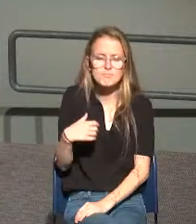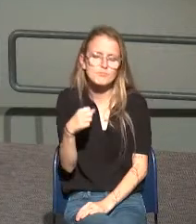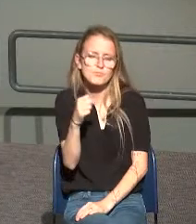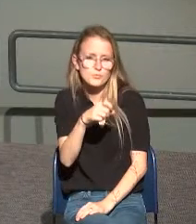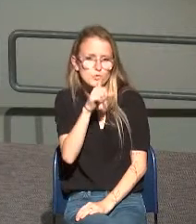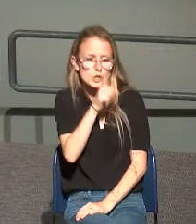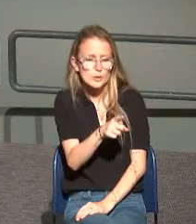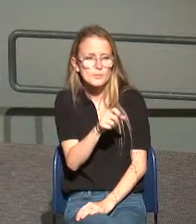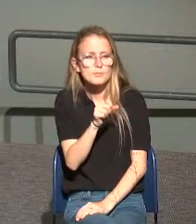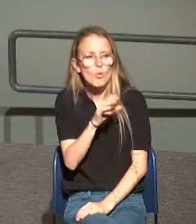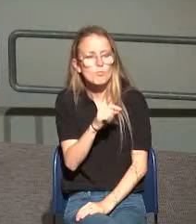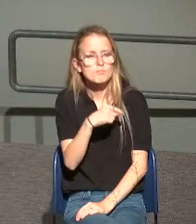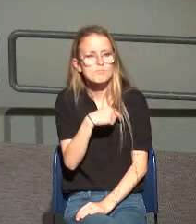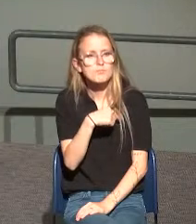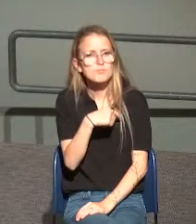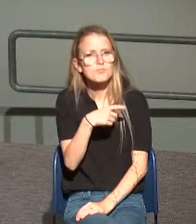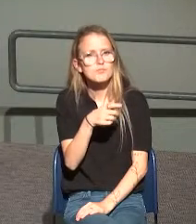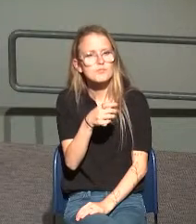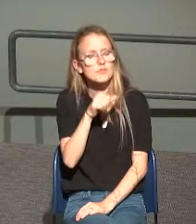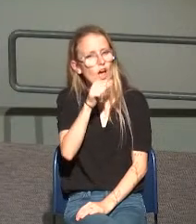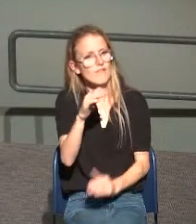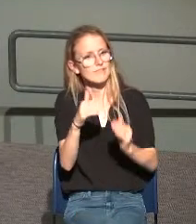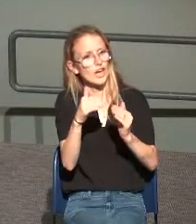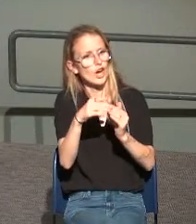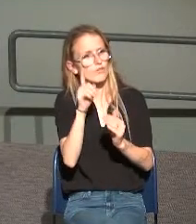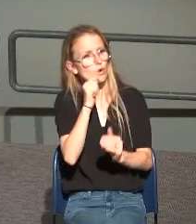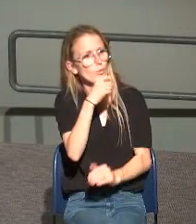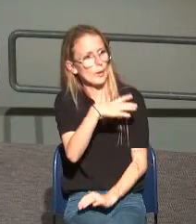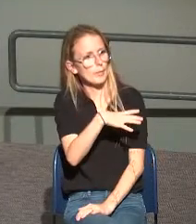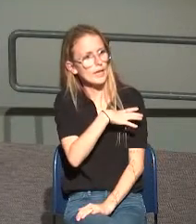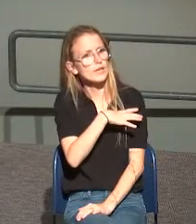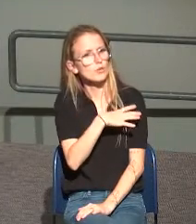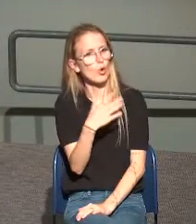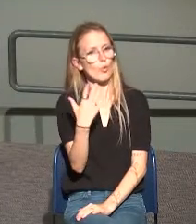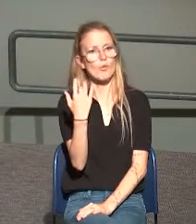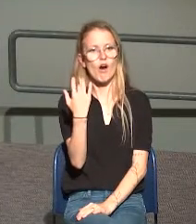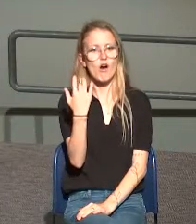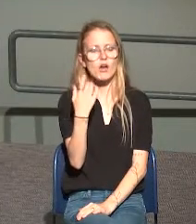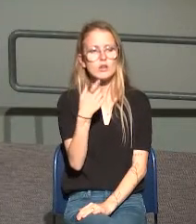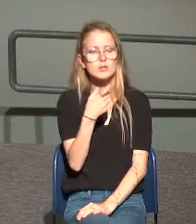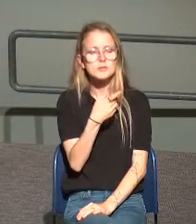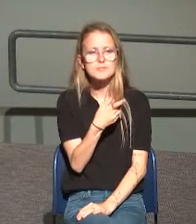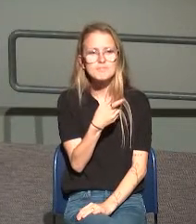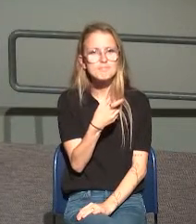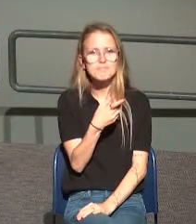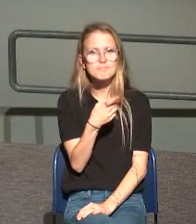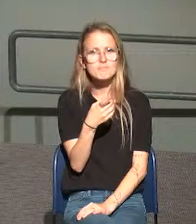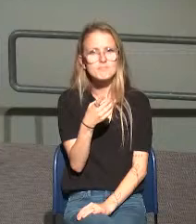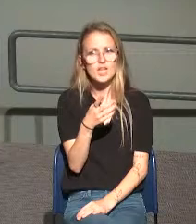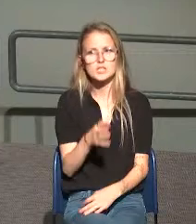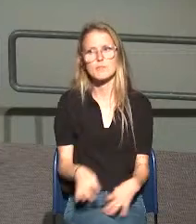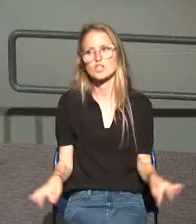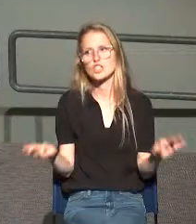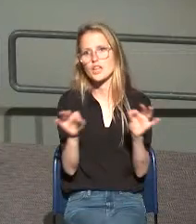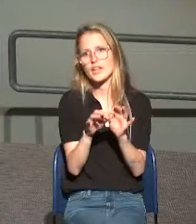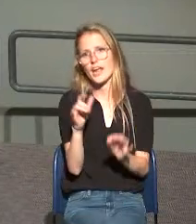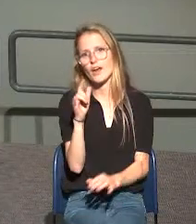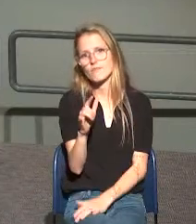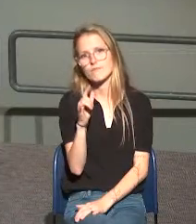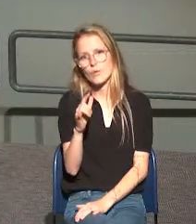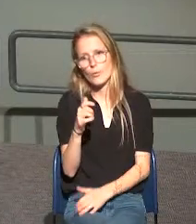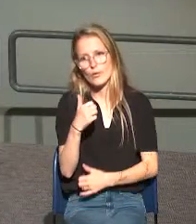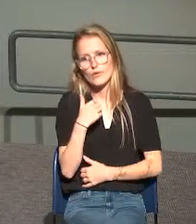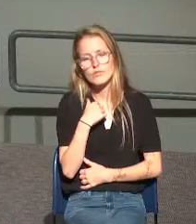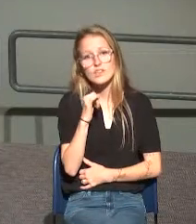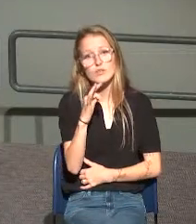So, like I said, it was unfair to women in the sense that, especially in the Air Force, to reach the highest